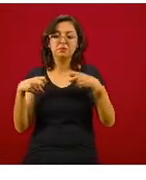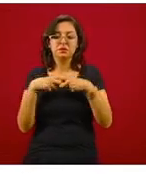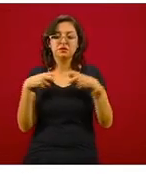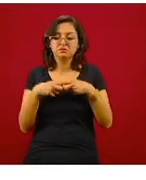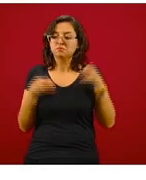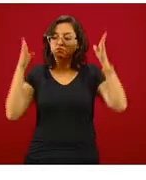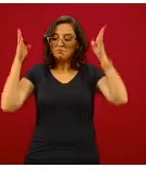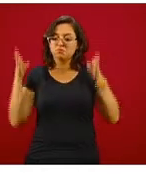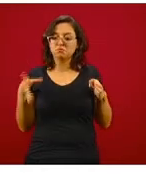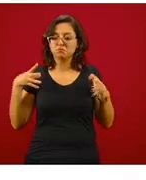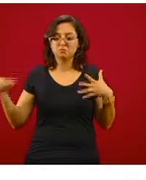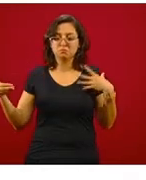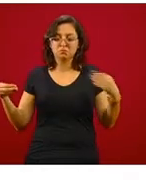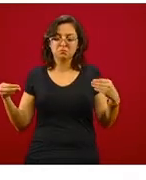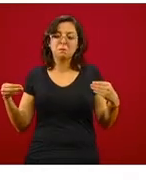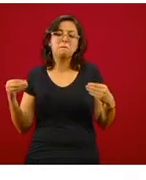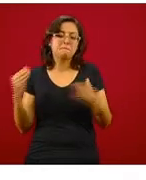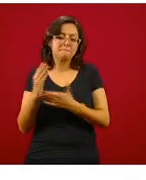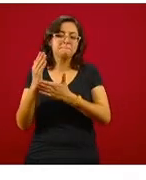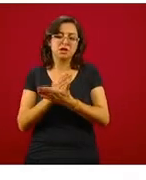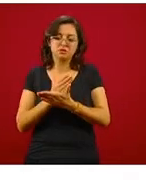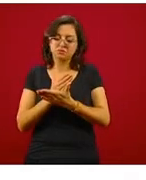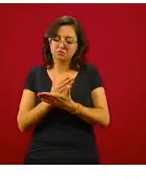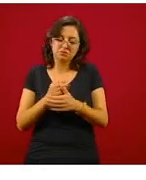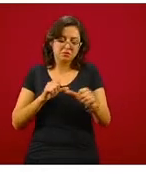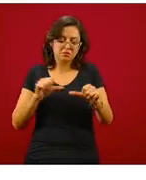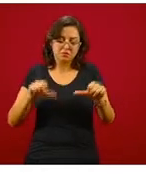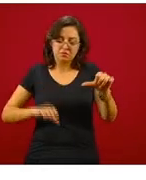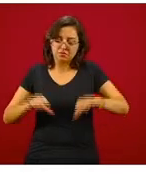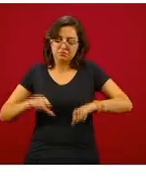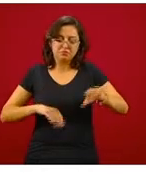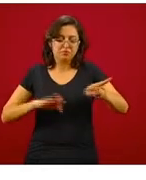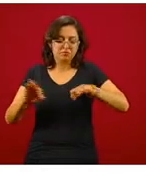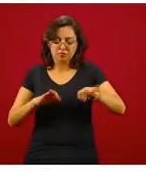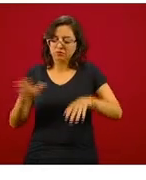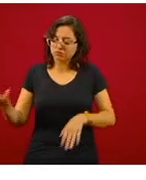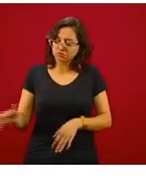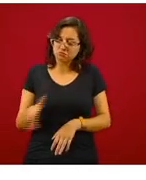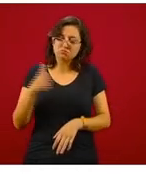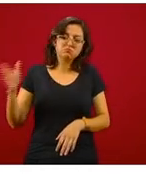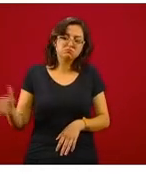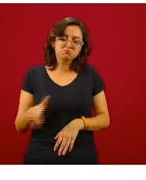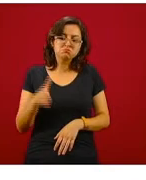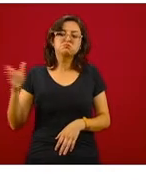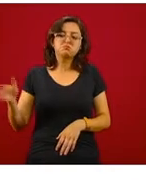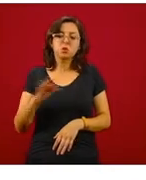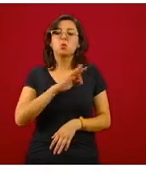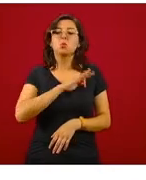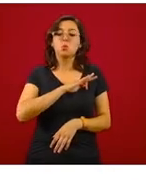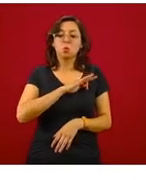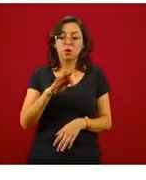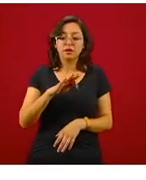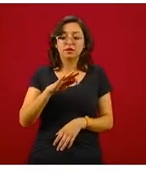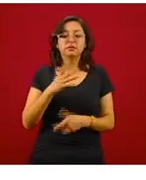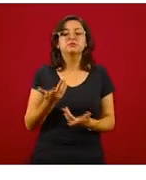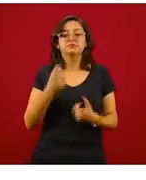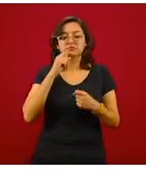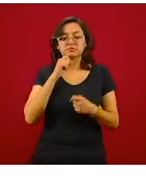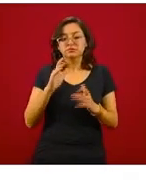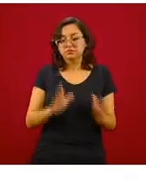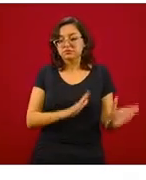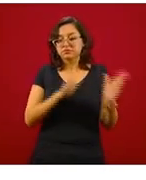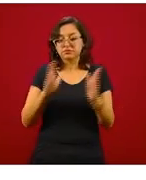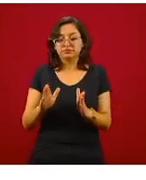wall to keep employees separate from each other, therefore decreasing the